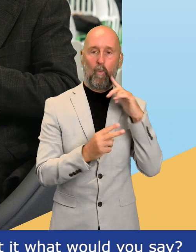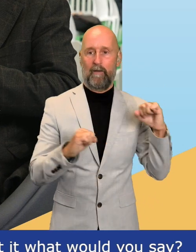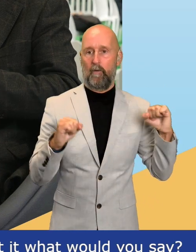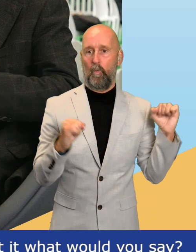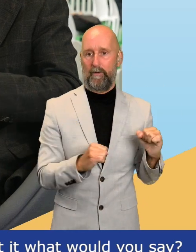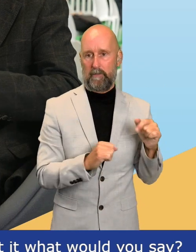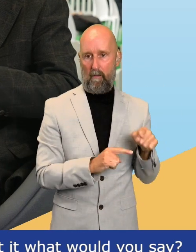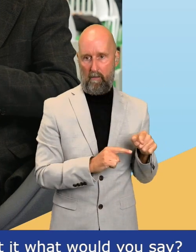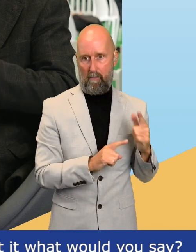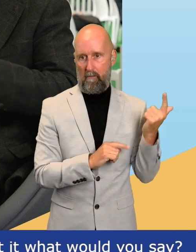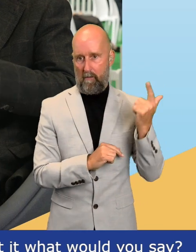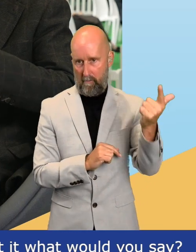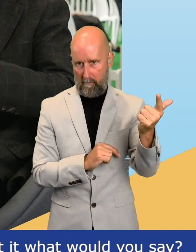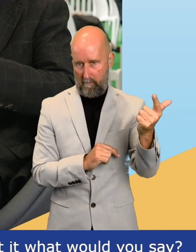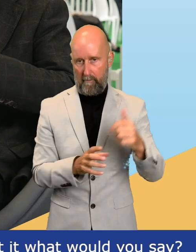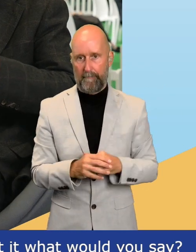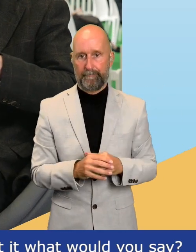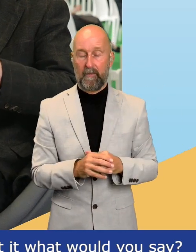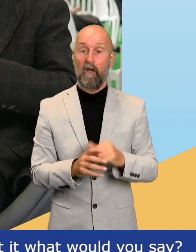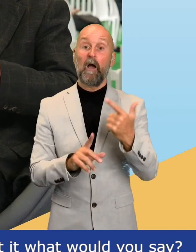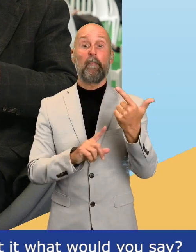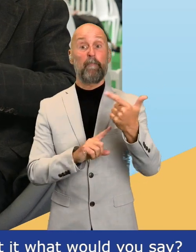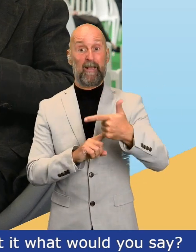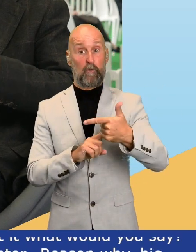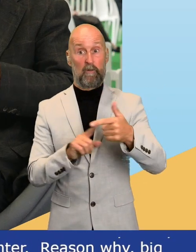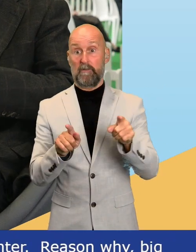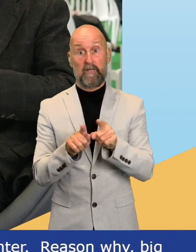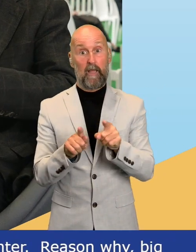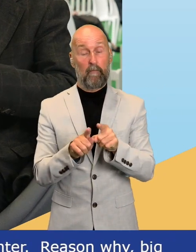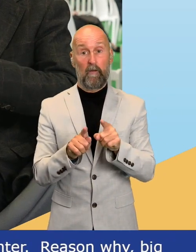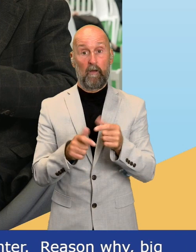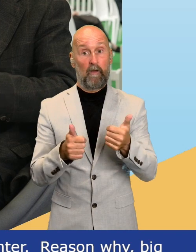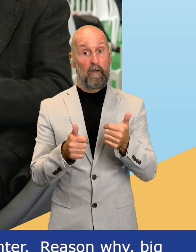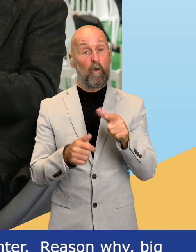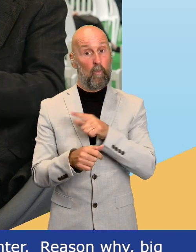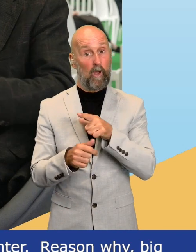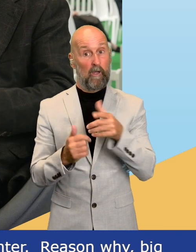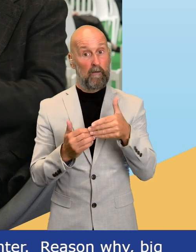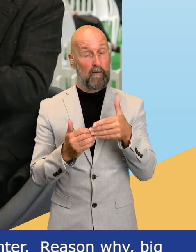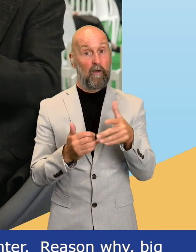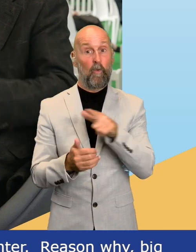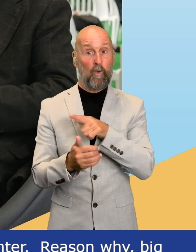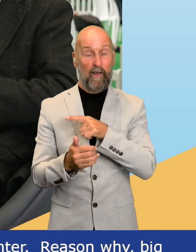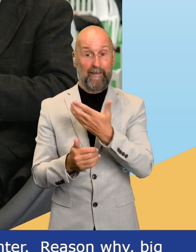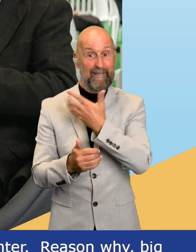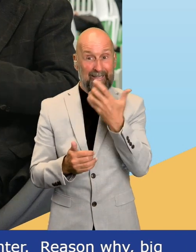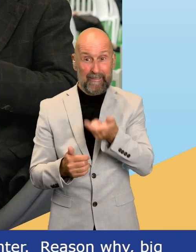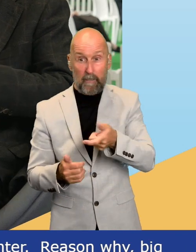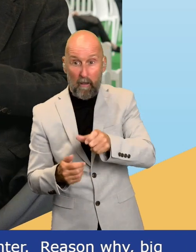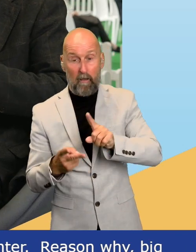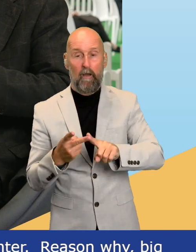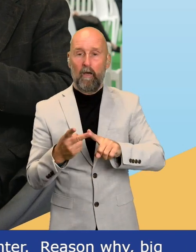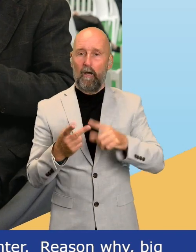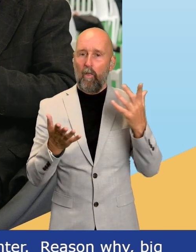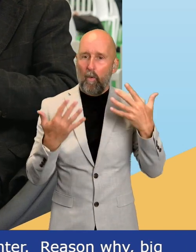cars in winter. So with a petrol car, it's the same with petrol cars. They're not as efficient in cold weather. You're running the heater. The weather